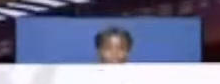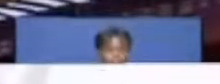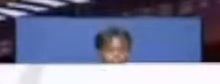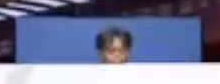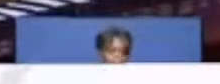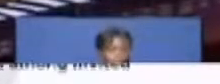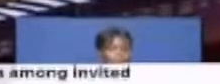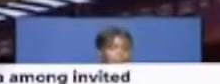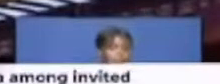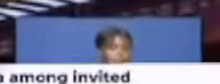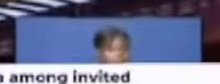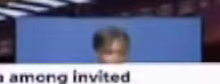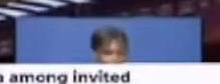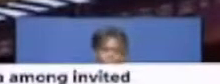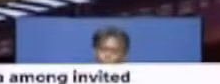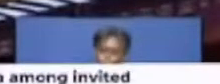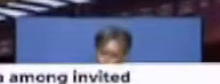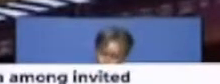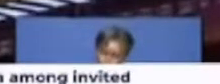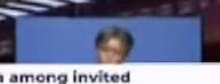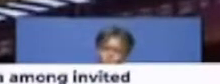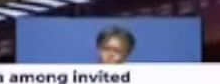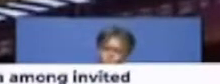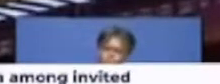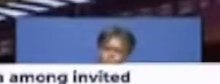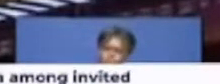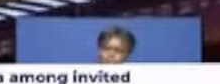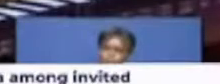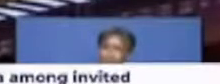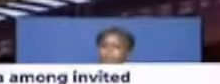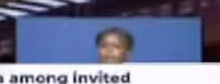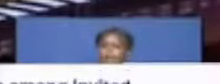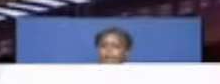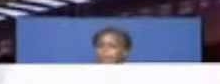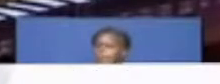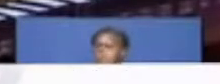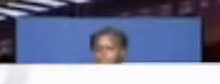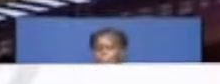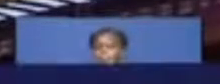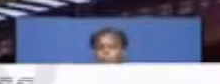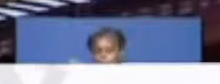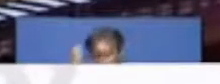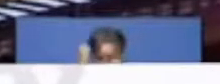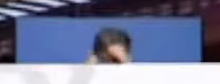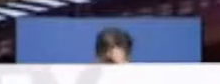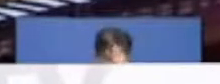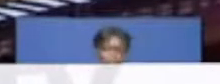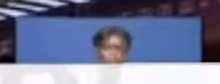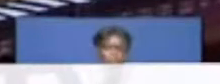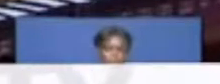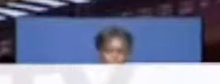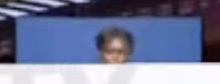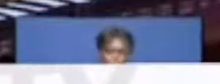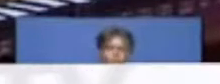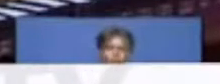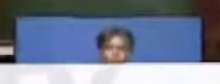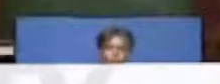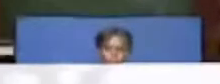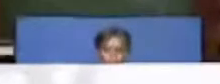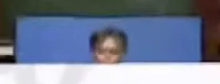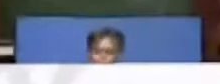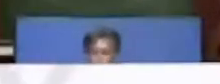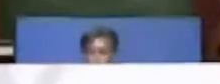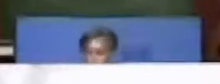have undertaken the most consequential and expansive modernization of our military. And in fact, the reform undertakings